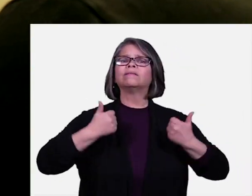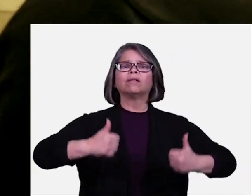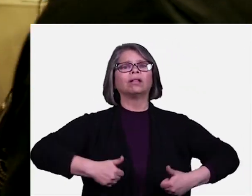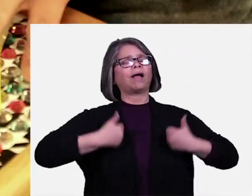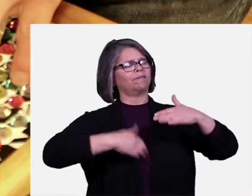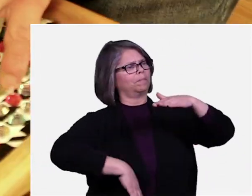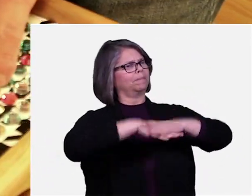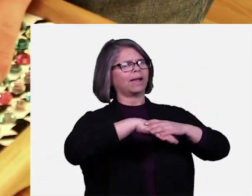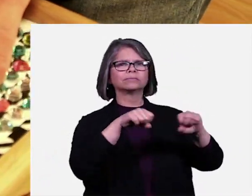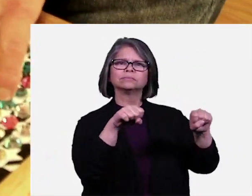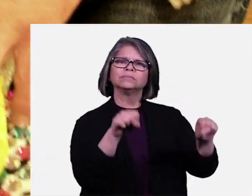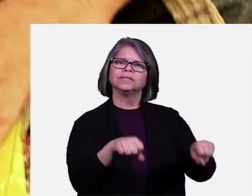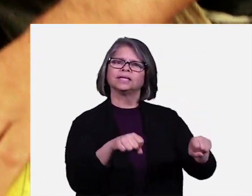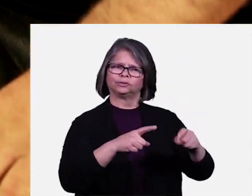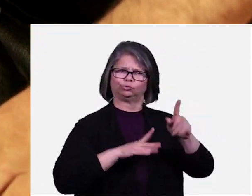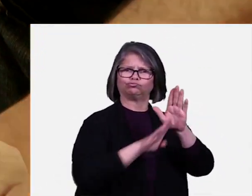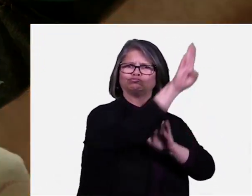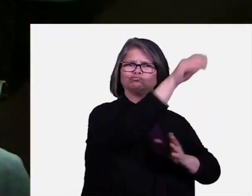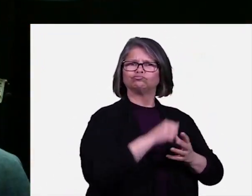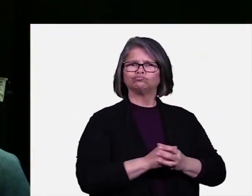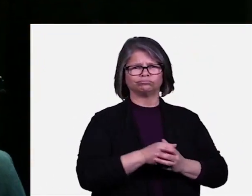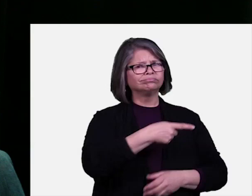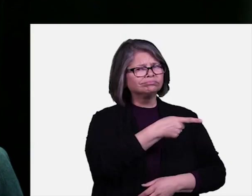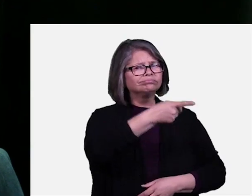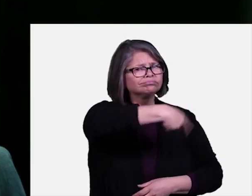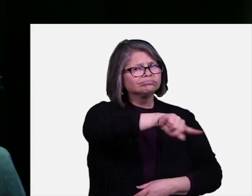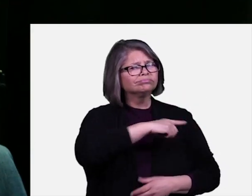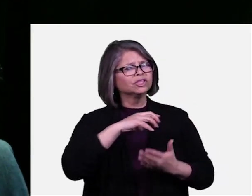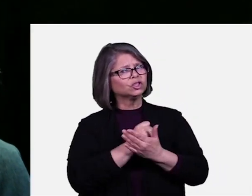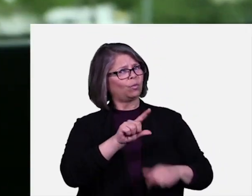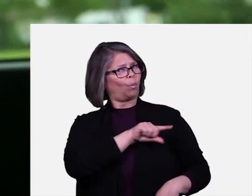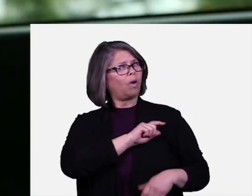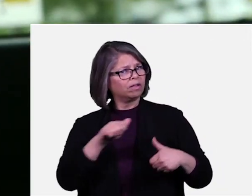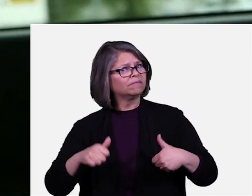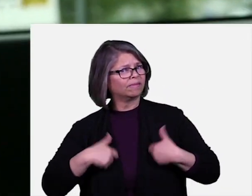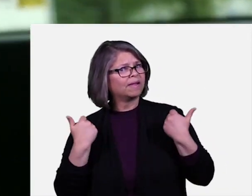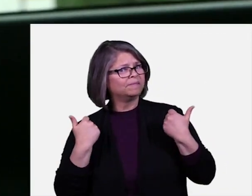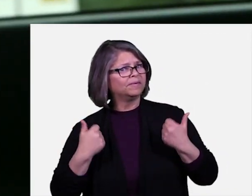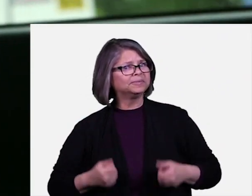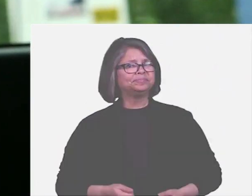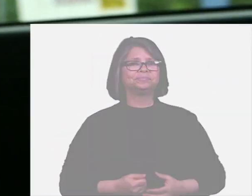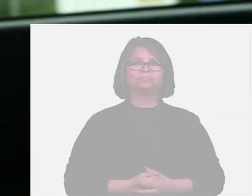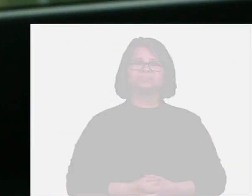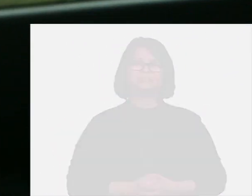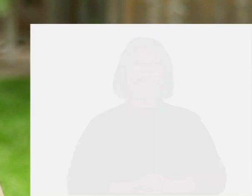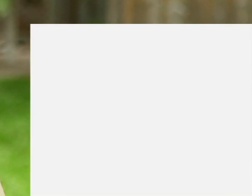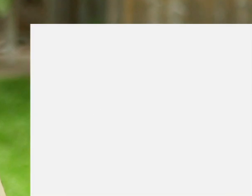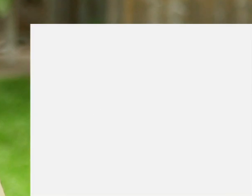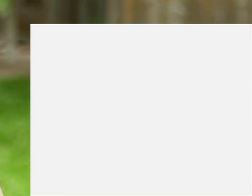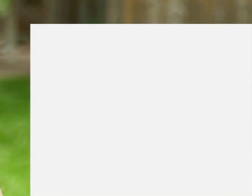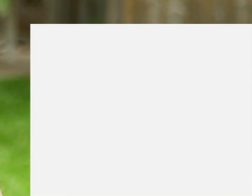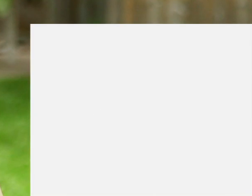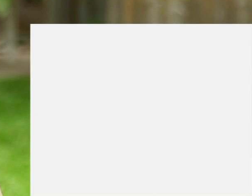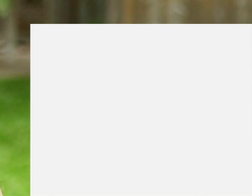and to just live a life that helps them to reach their fullest potential, to thrive, and really to